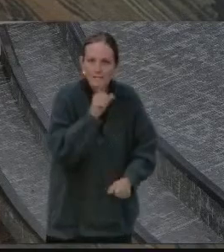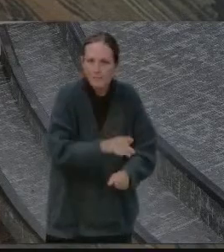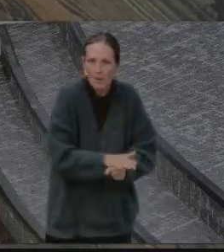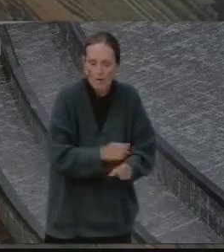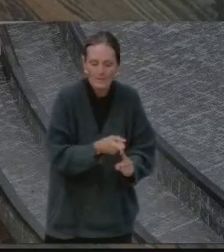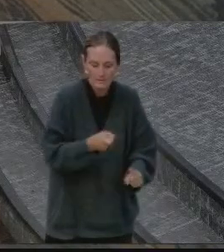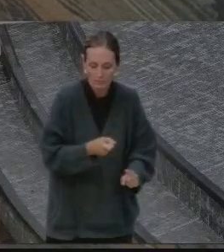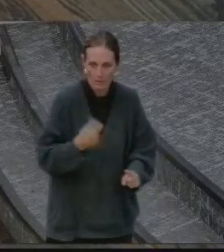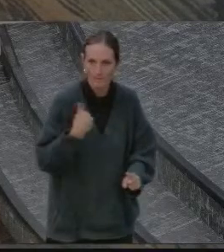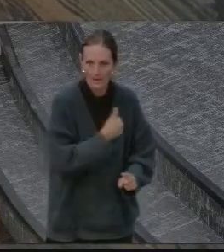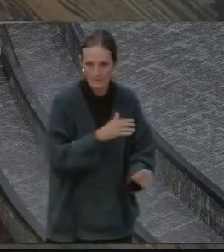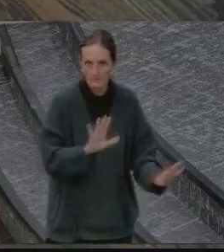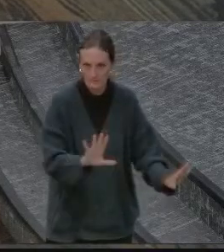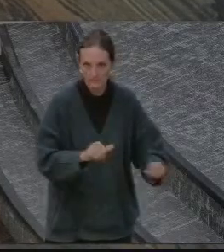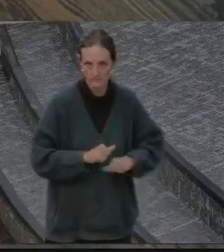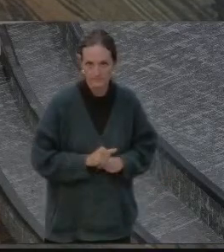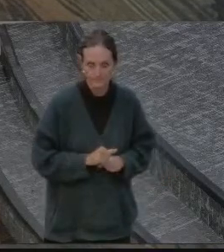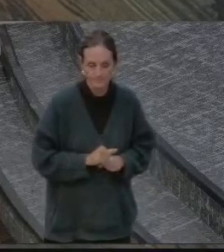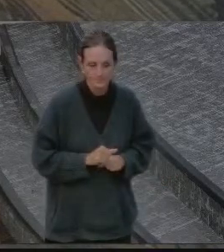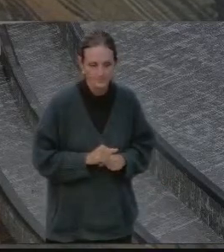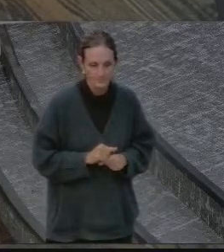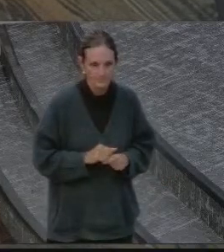us.